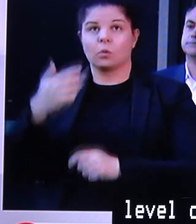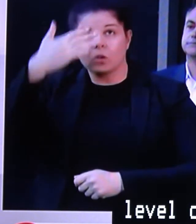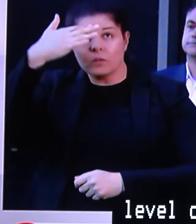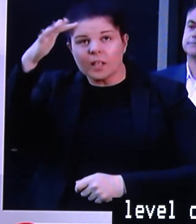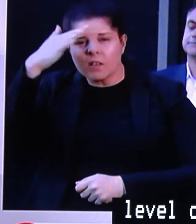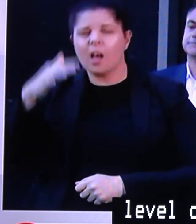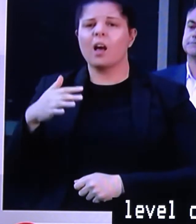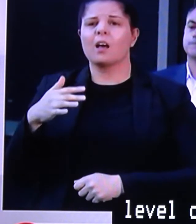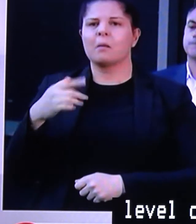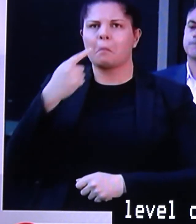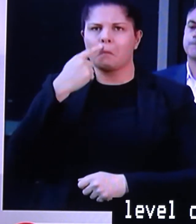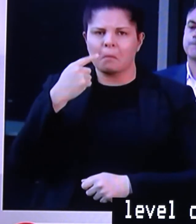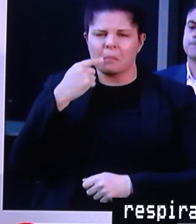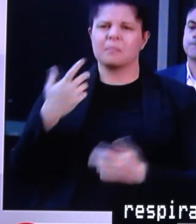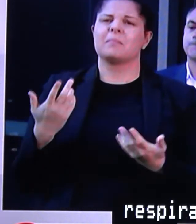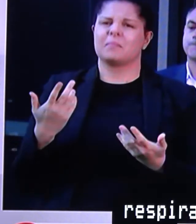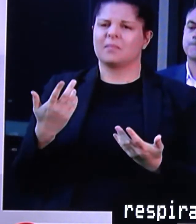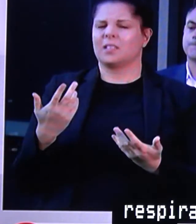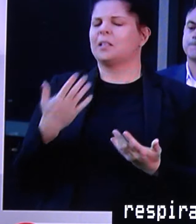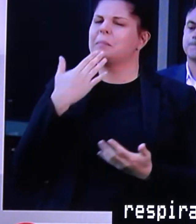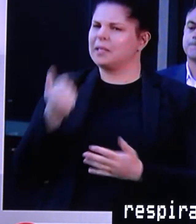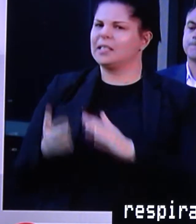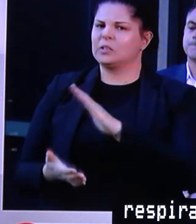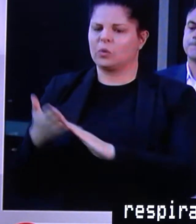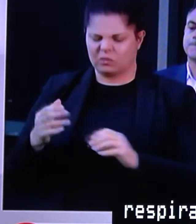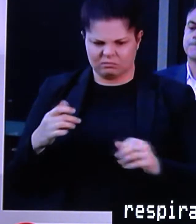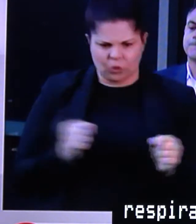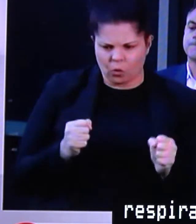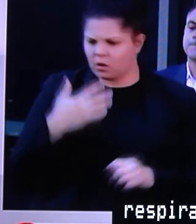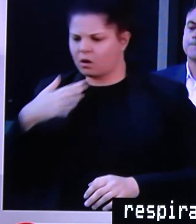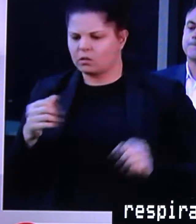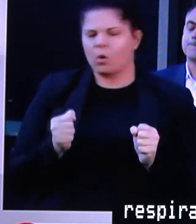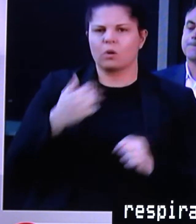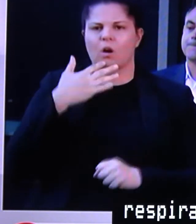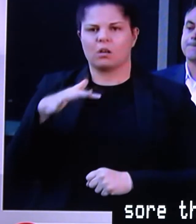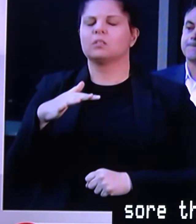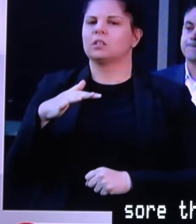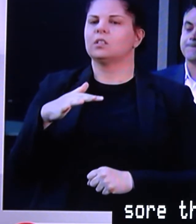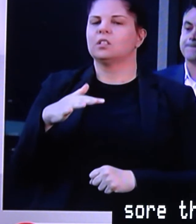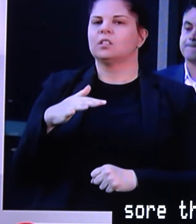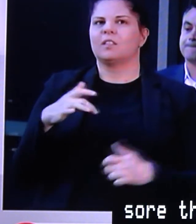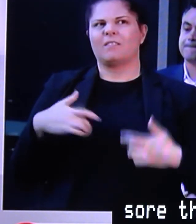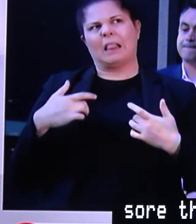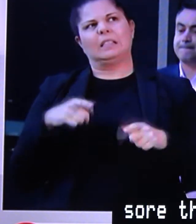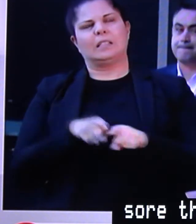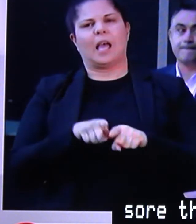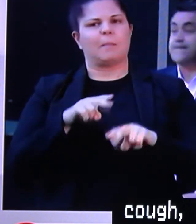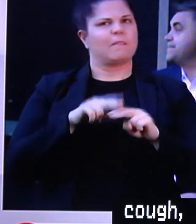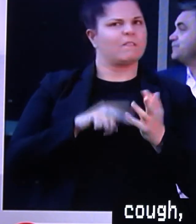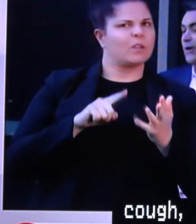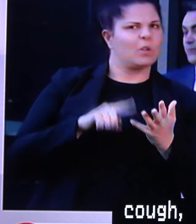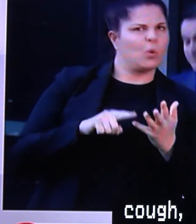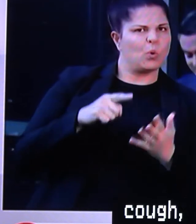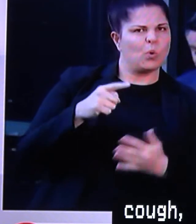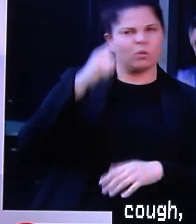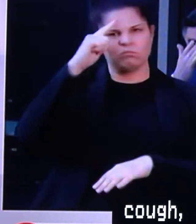cough, runny nose, more severe chills, or high fever like an influenza-like illness, please come forward and get